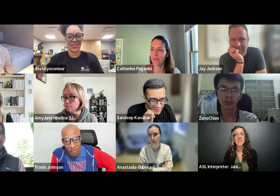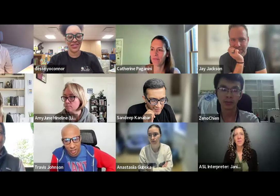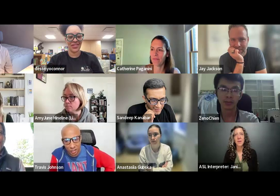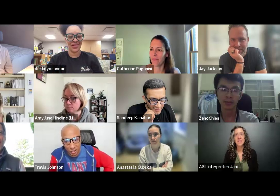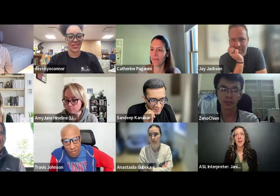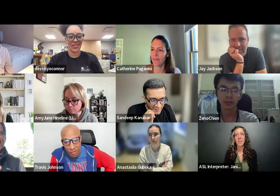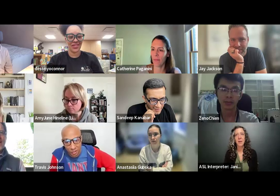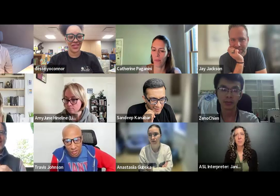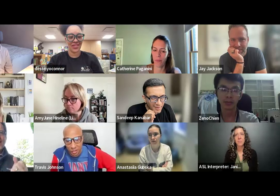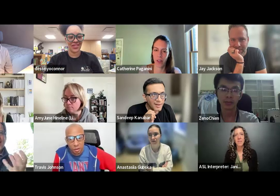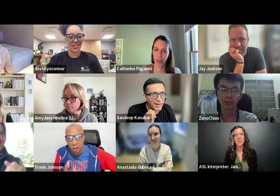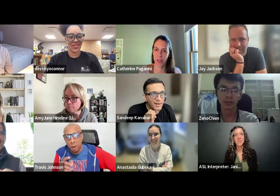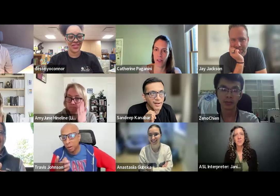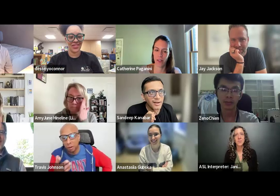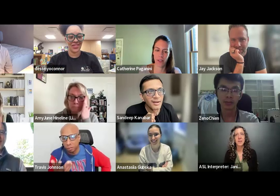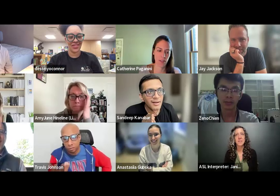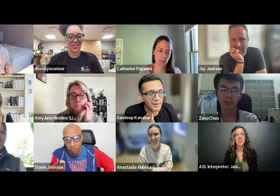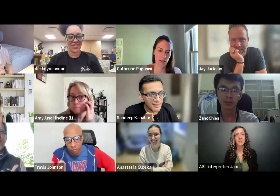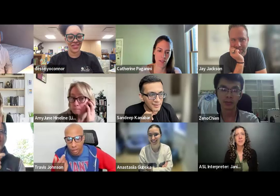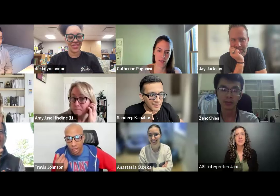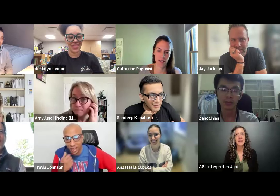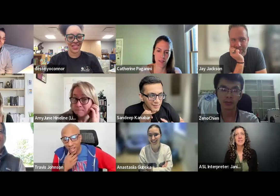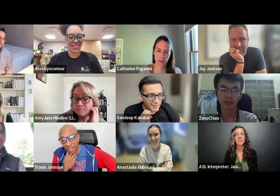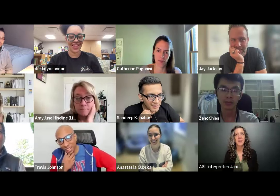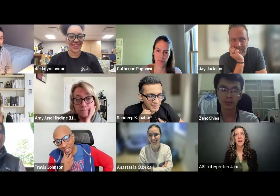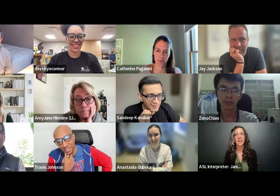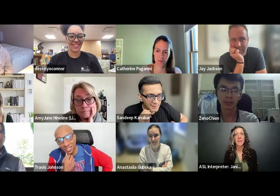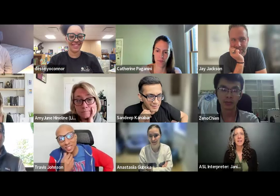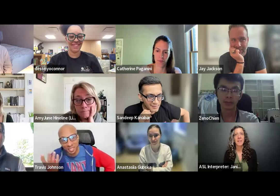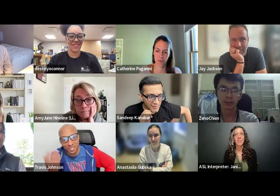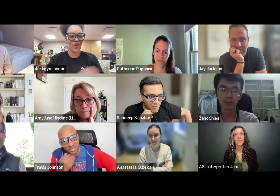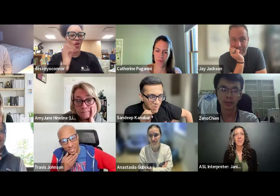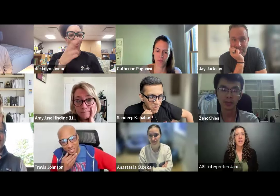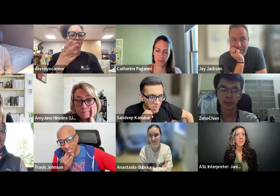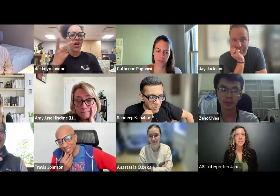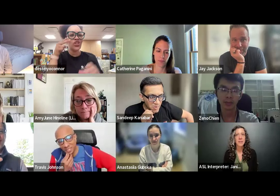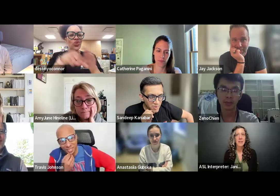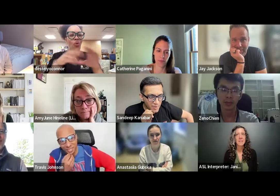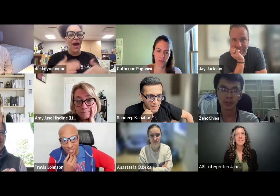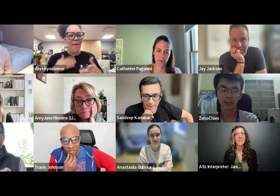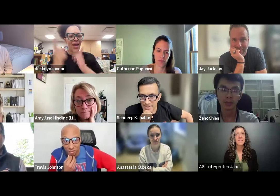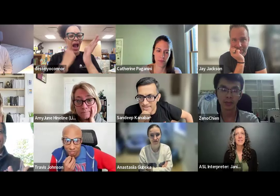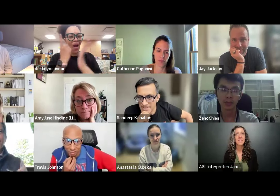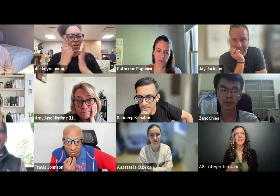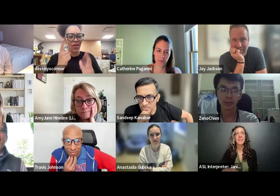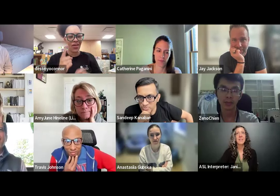And Rob says, yeah, we got to talk about Prometheus too, Anastasia, what the sign is for that, for the glossary.